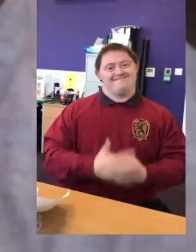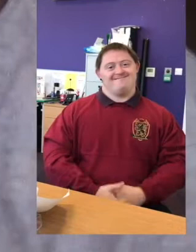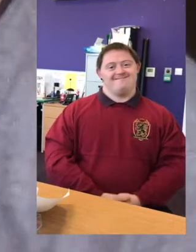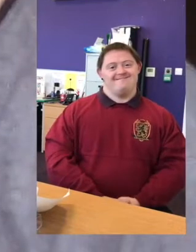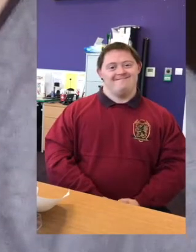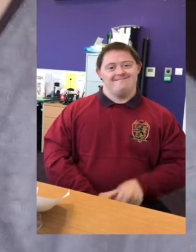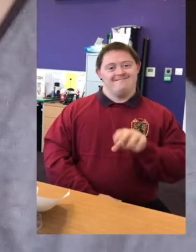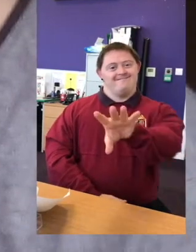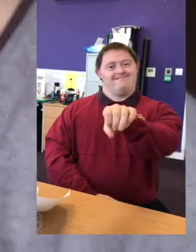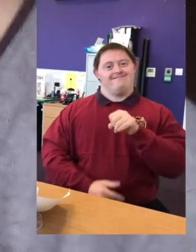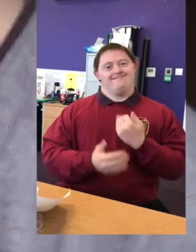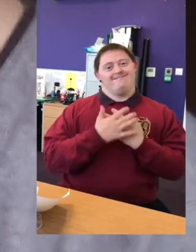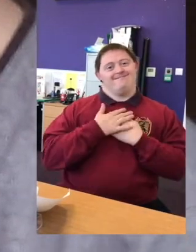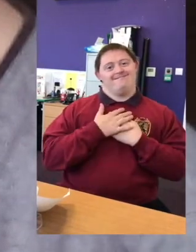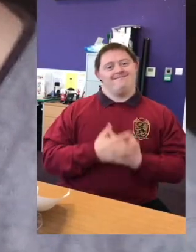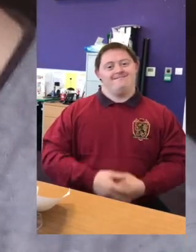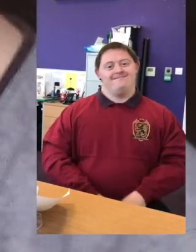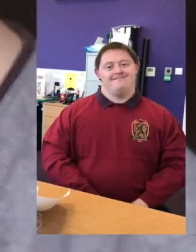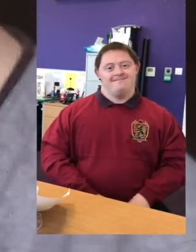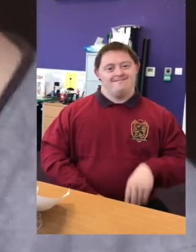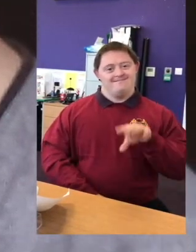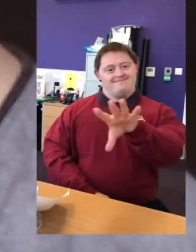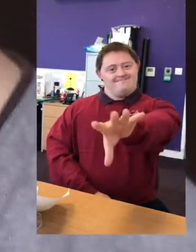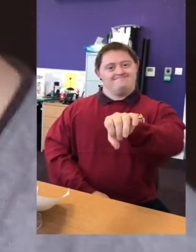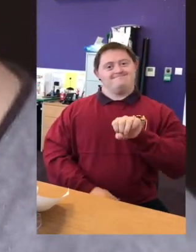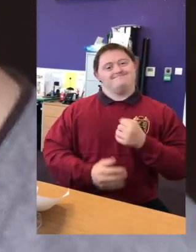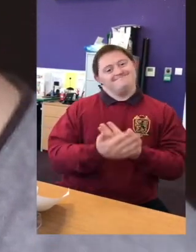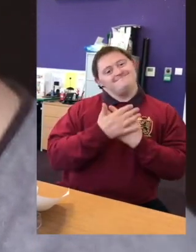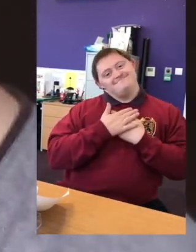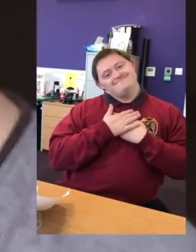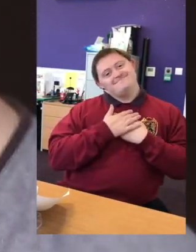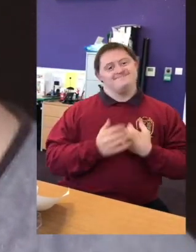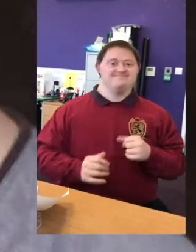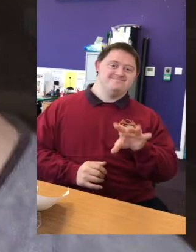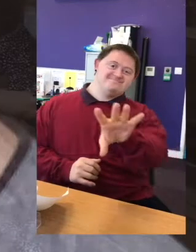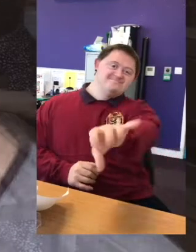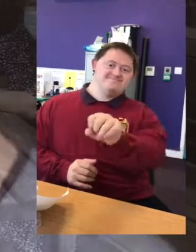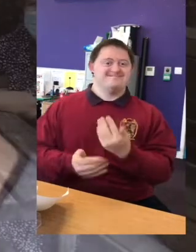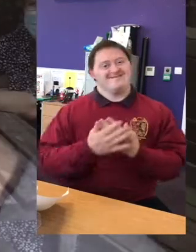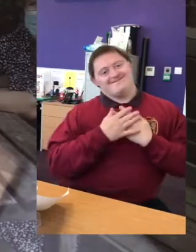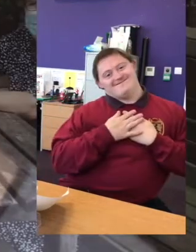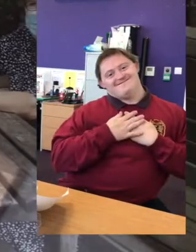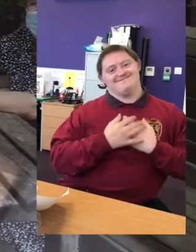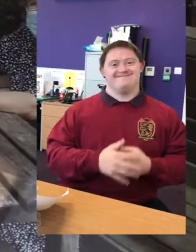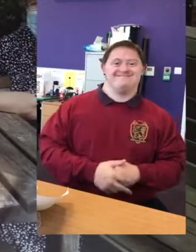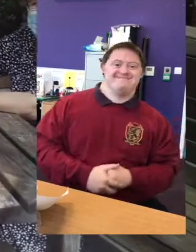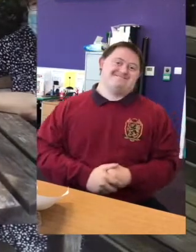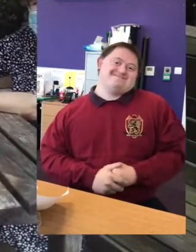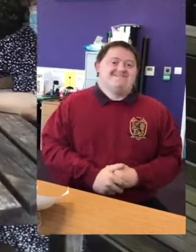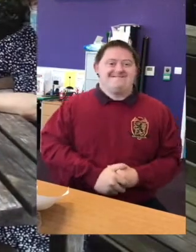breath. Take a breath. Take a breath. Take a